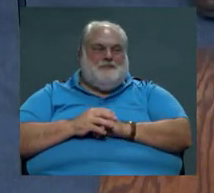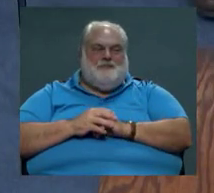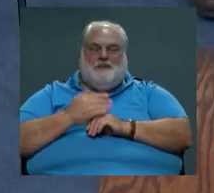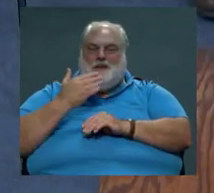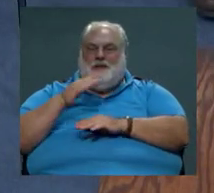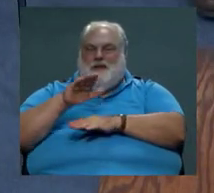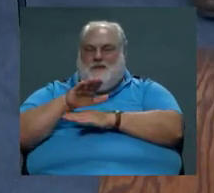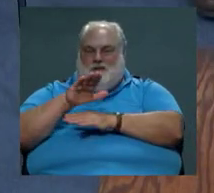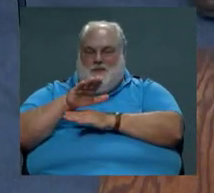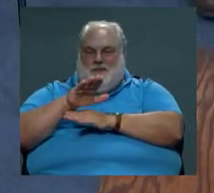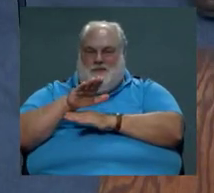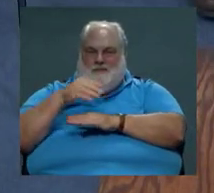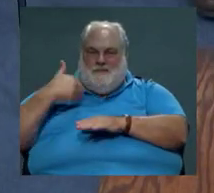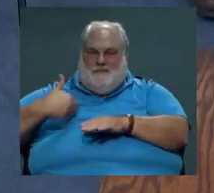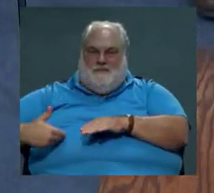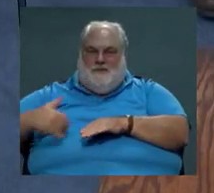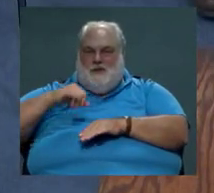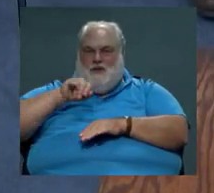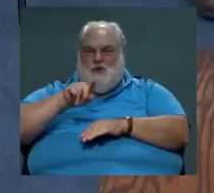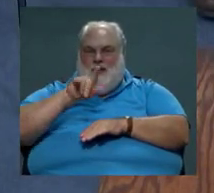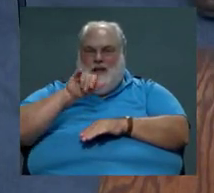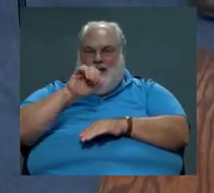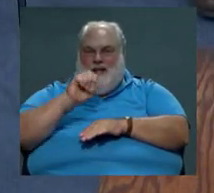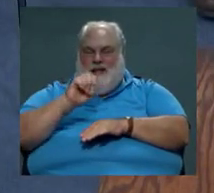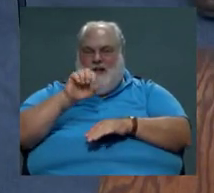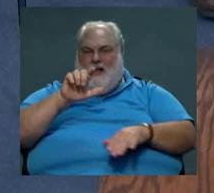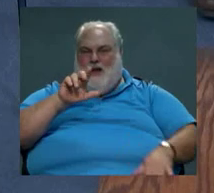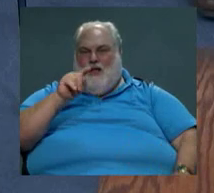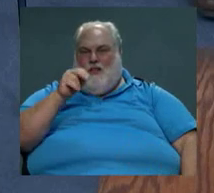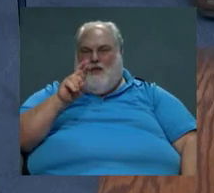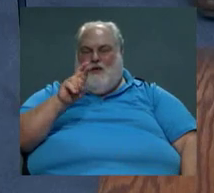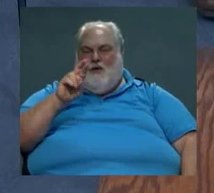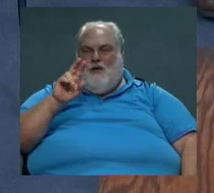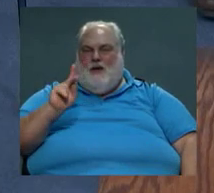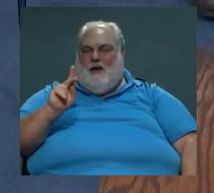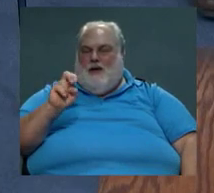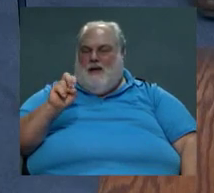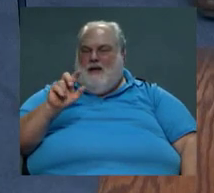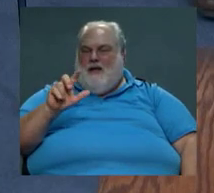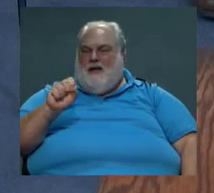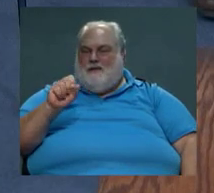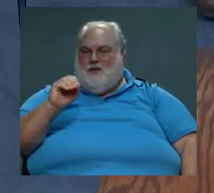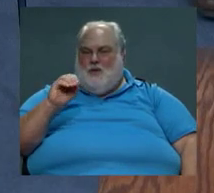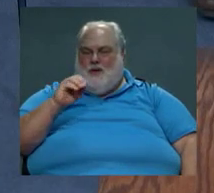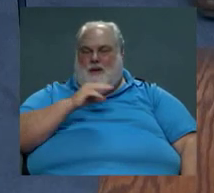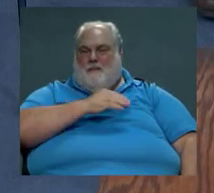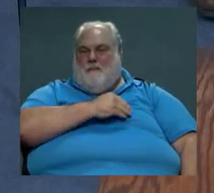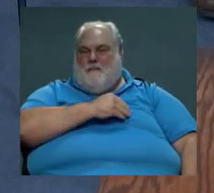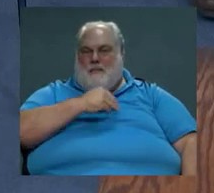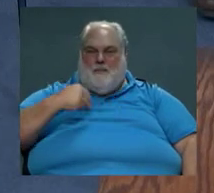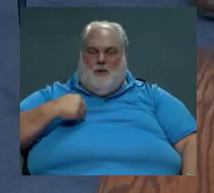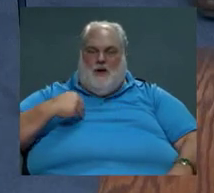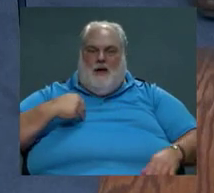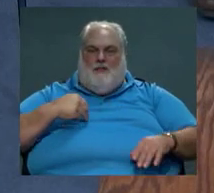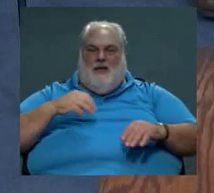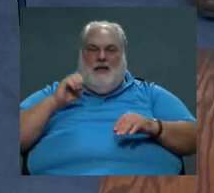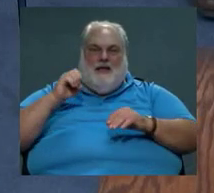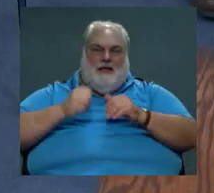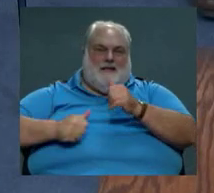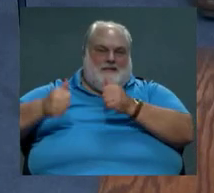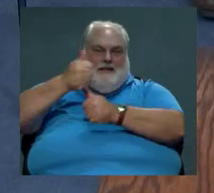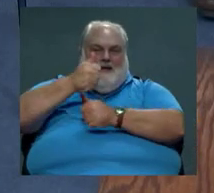Good afternoon. My name is Julie Luther Kelso, and I am a member of the Executive Committee of the Arkansas Chapter of the American Planning